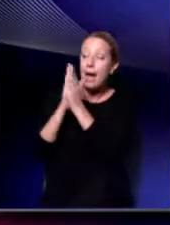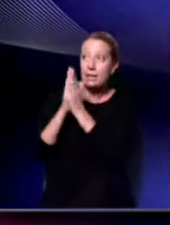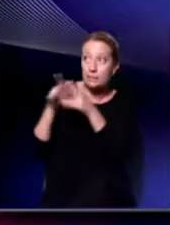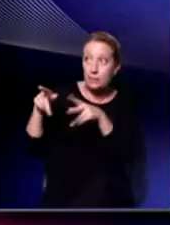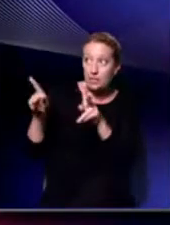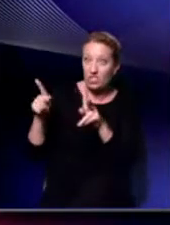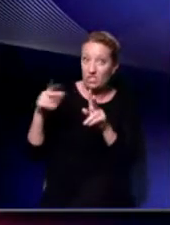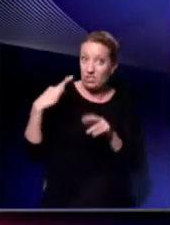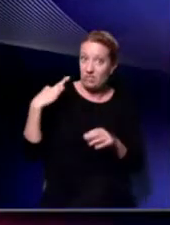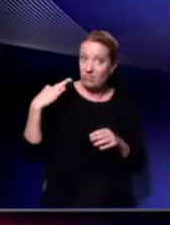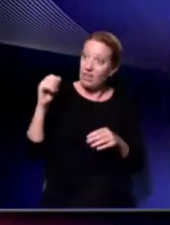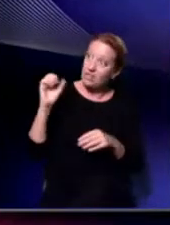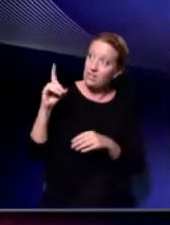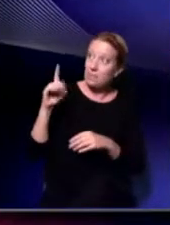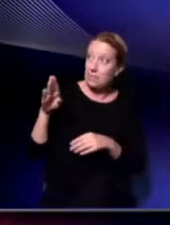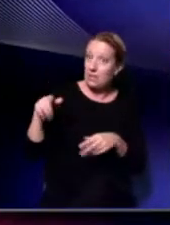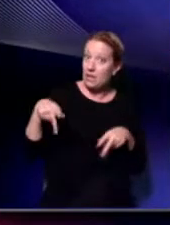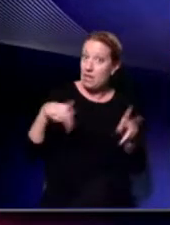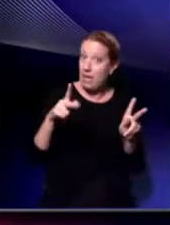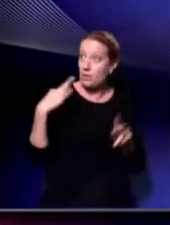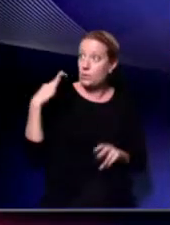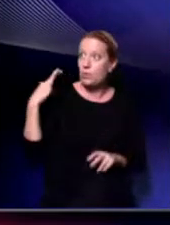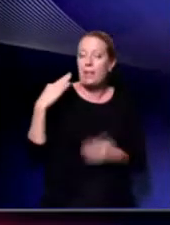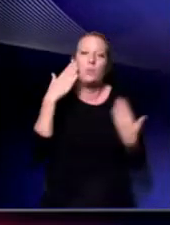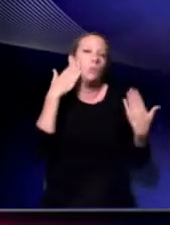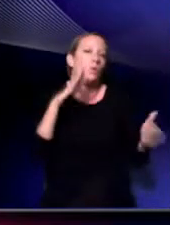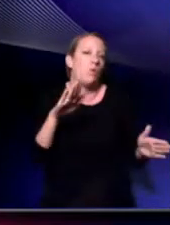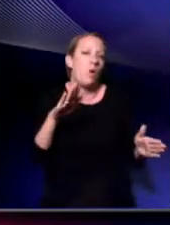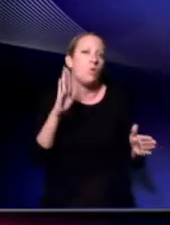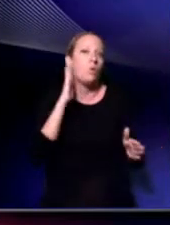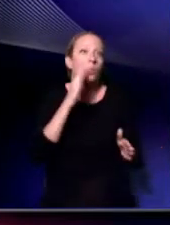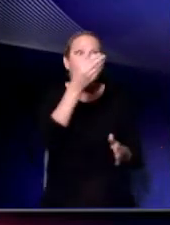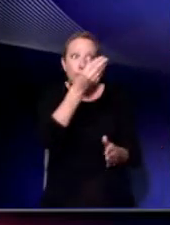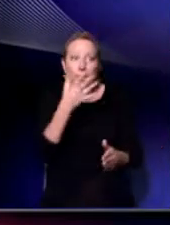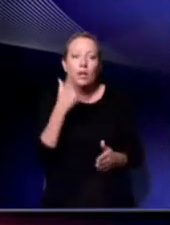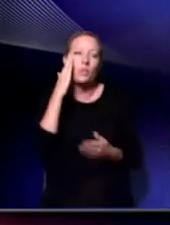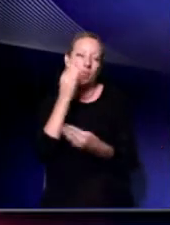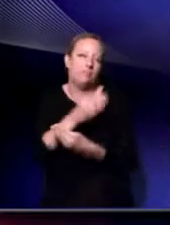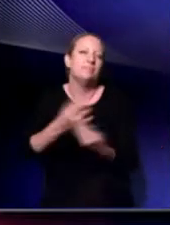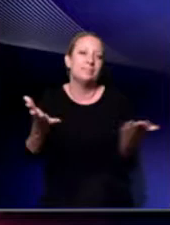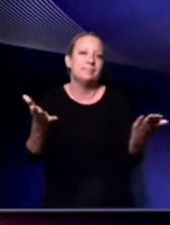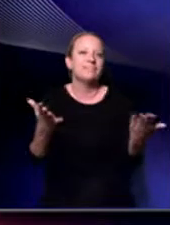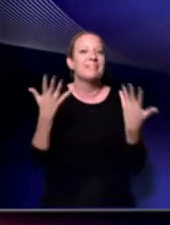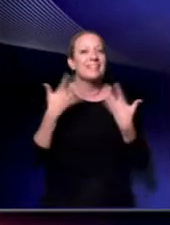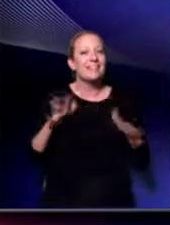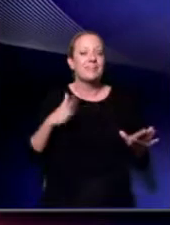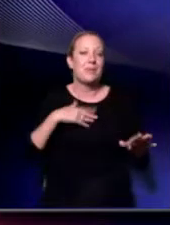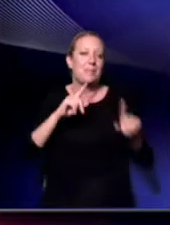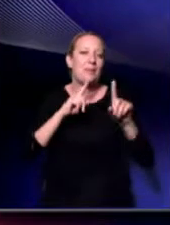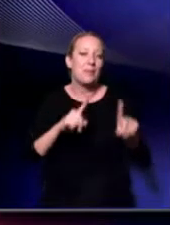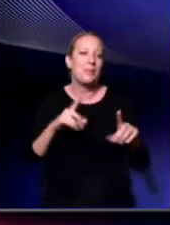we'll be keeping you posted on that as well. And that's my report for this afternoon.